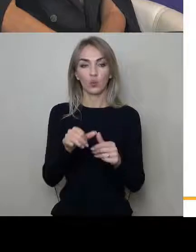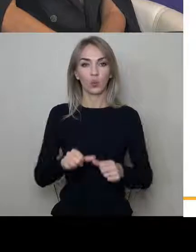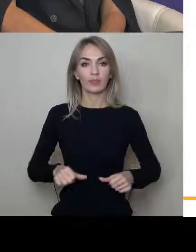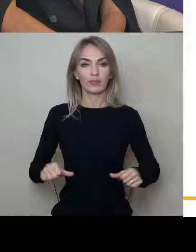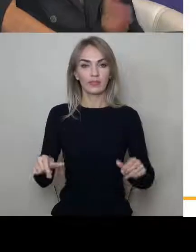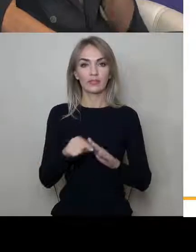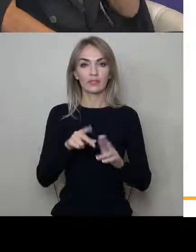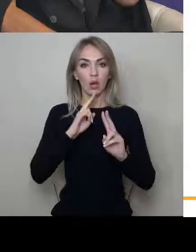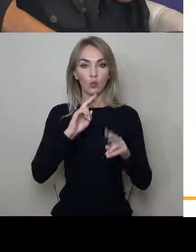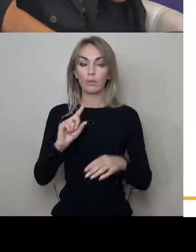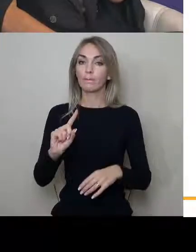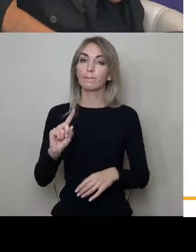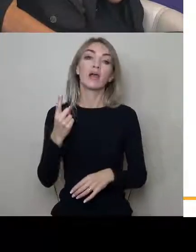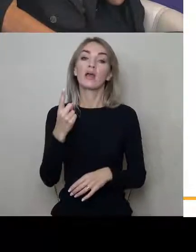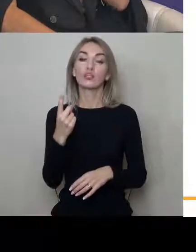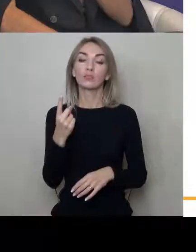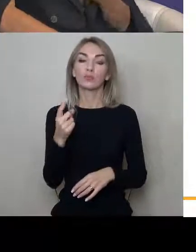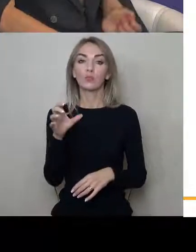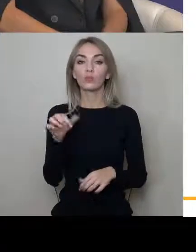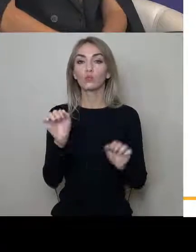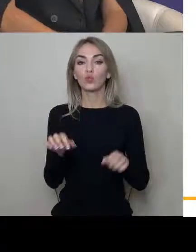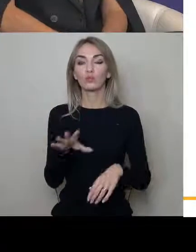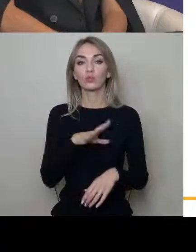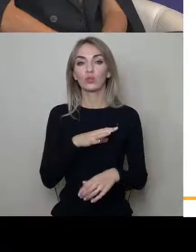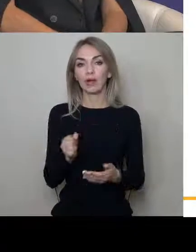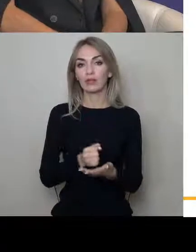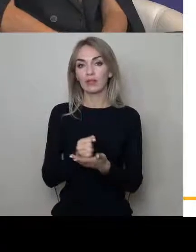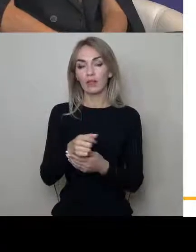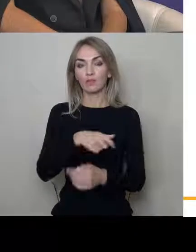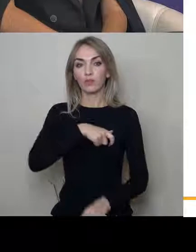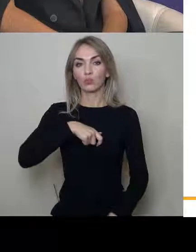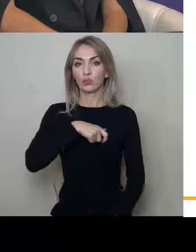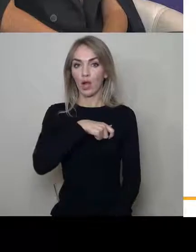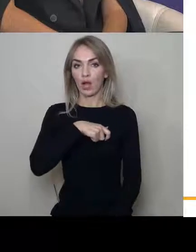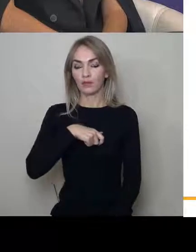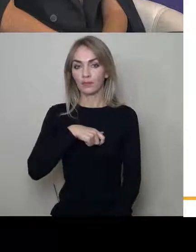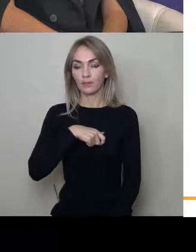can file complaints to the EC. The first is the